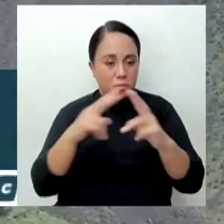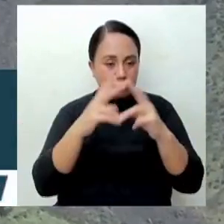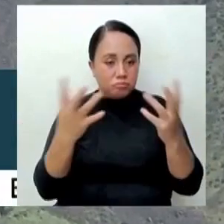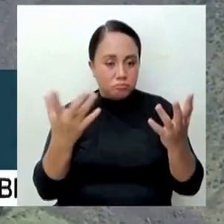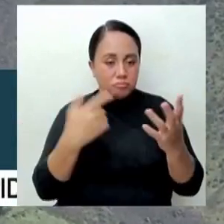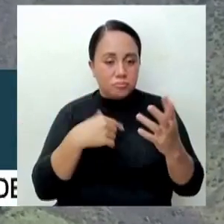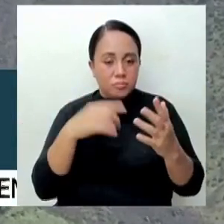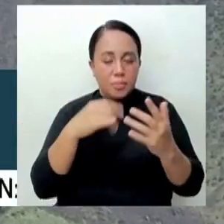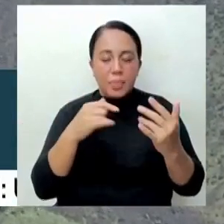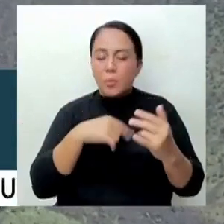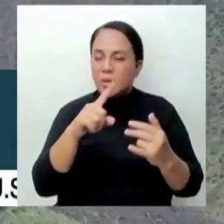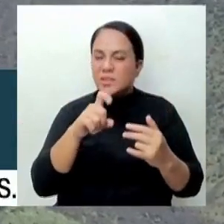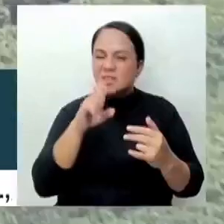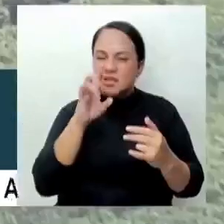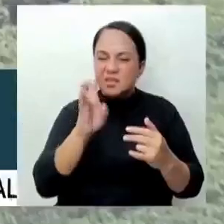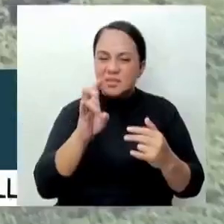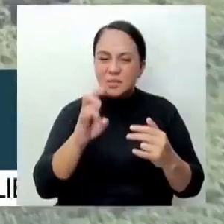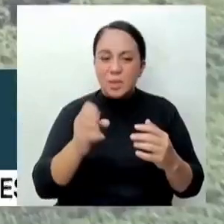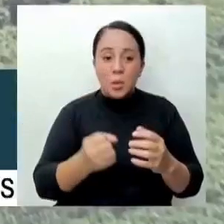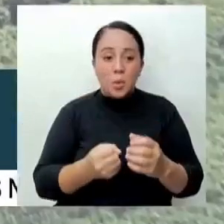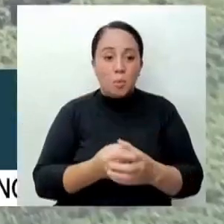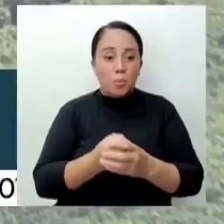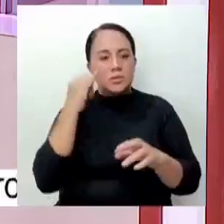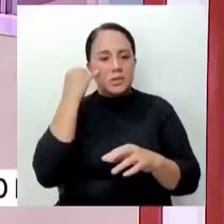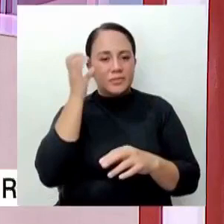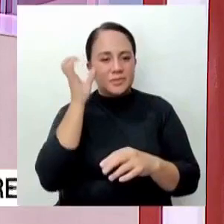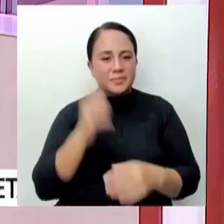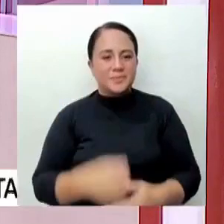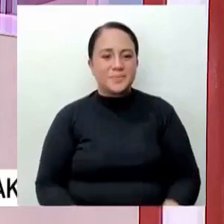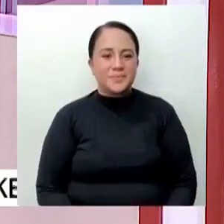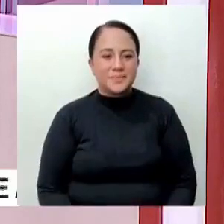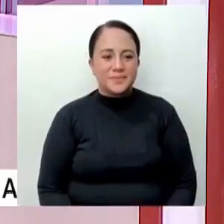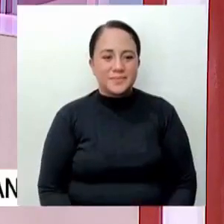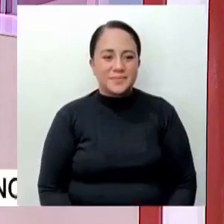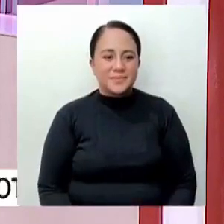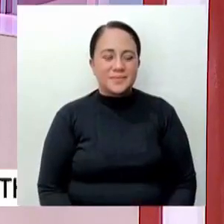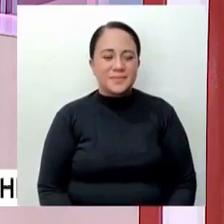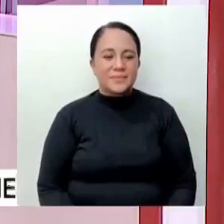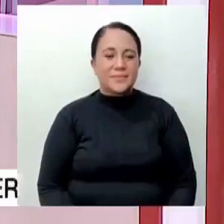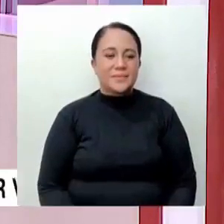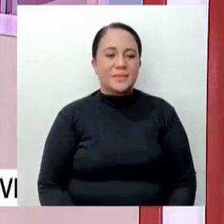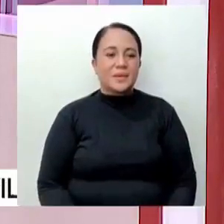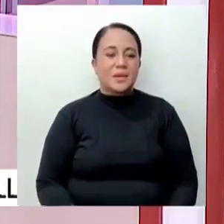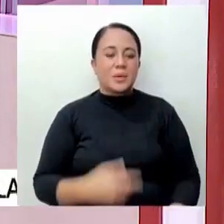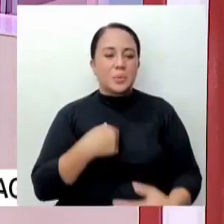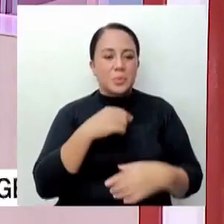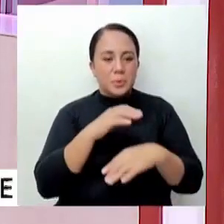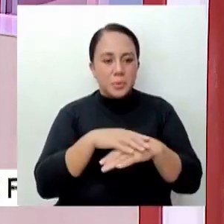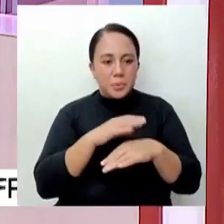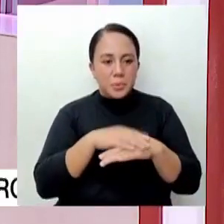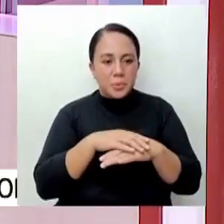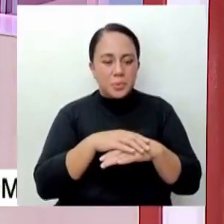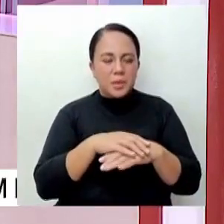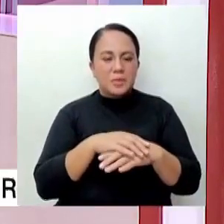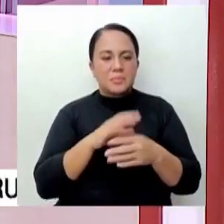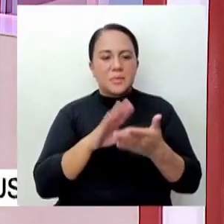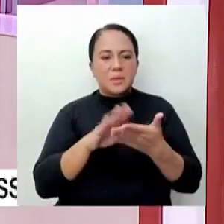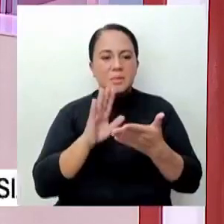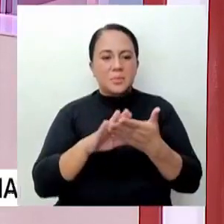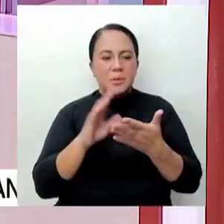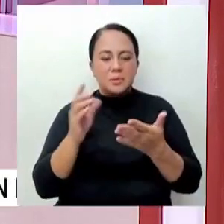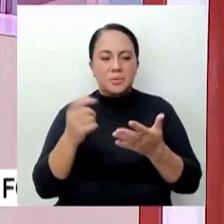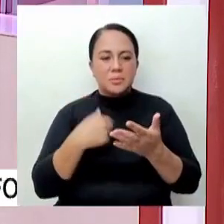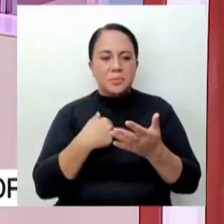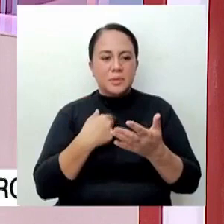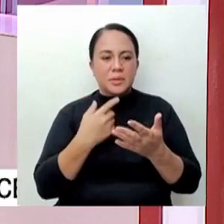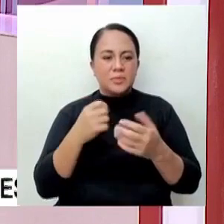with 107 volcanic earthquakes recorded. Carmina. A farmers group now warns of soaring rice prices due to the potential adverse